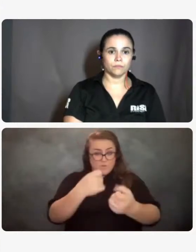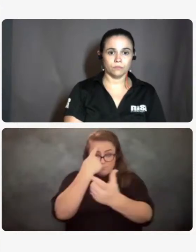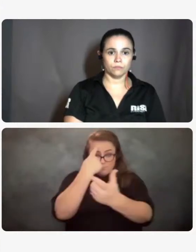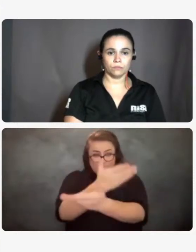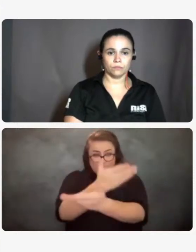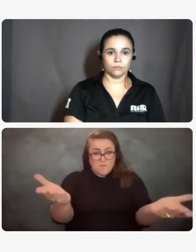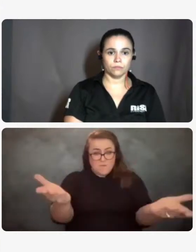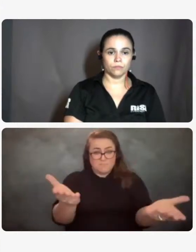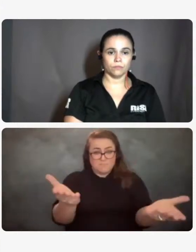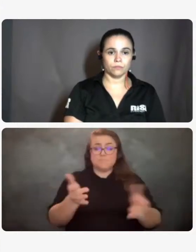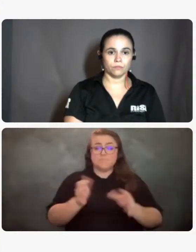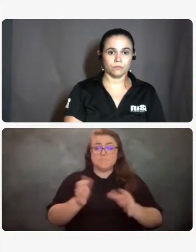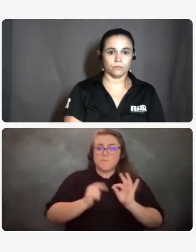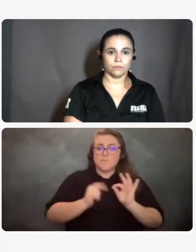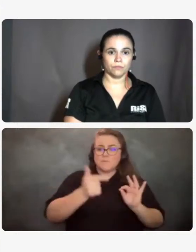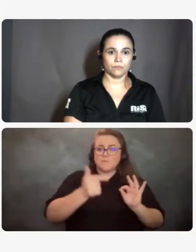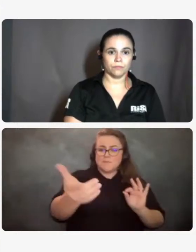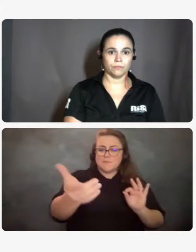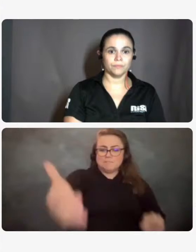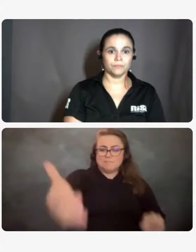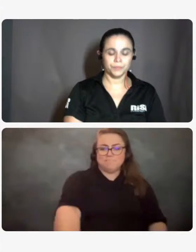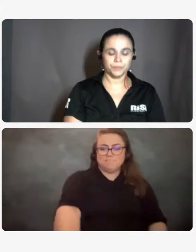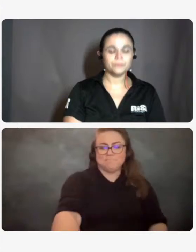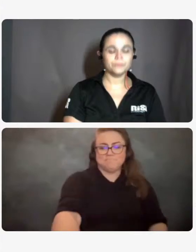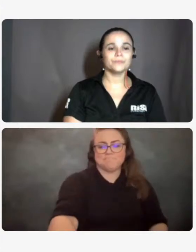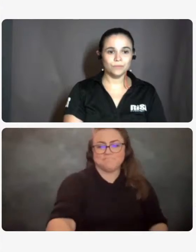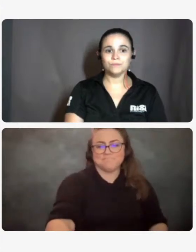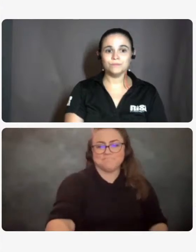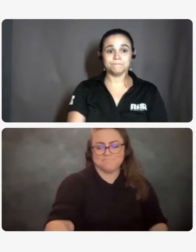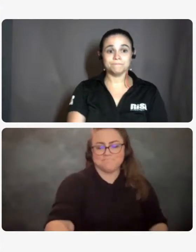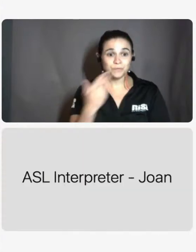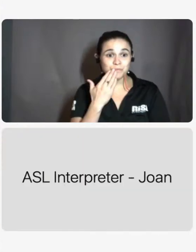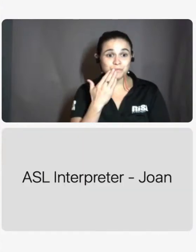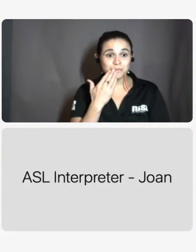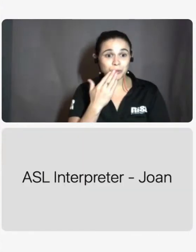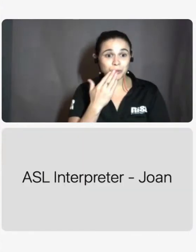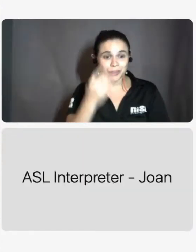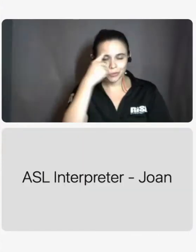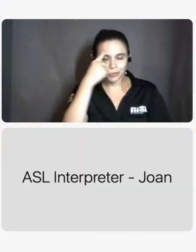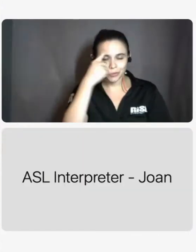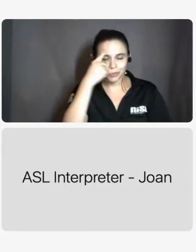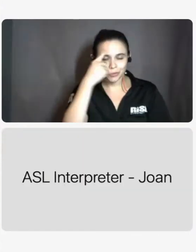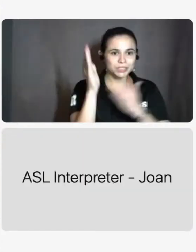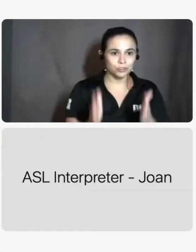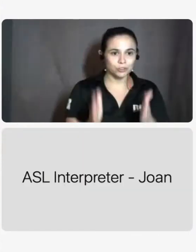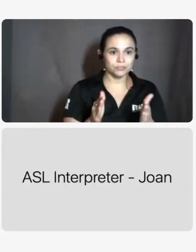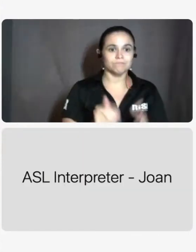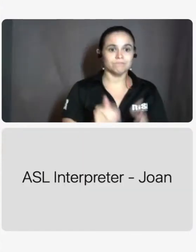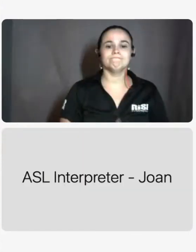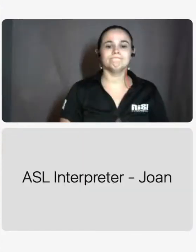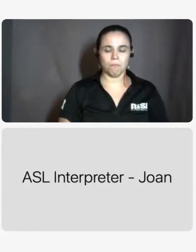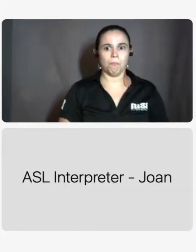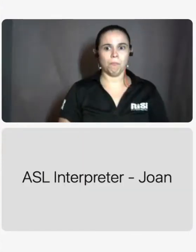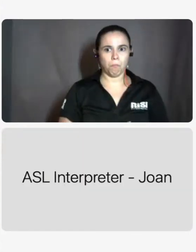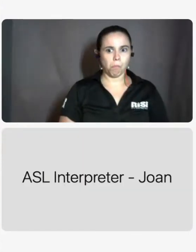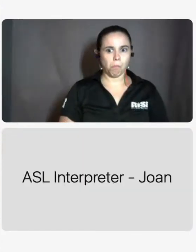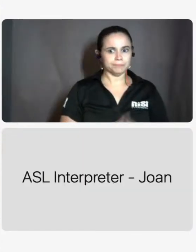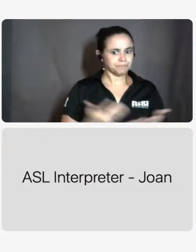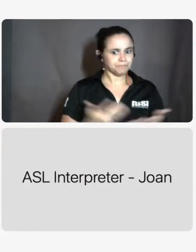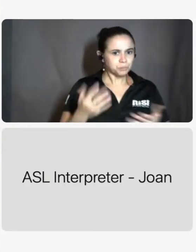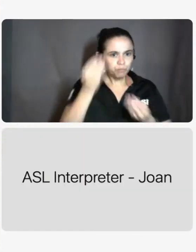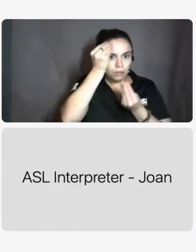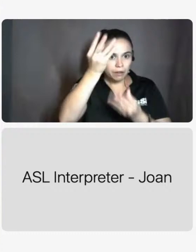Thank you. Thank you to the presenters for the information that you brought forward today. And thank you